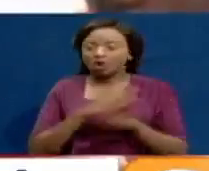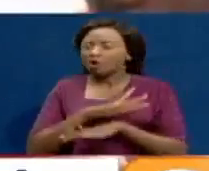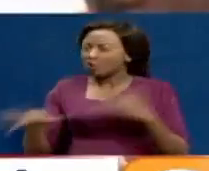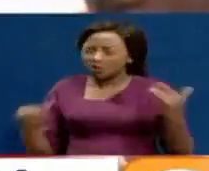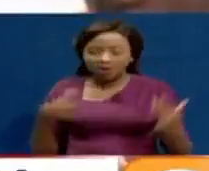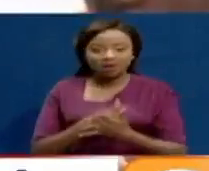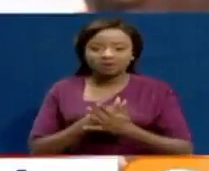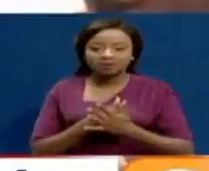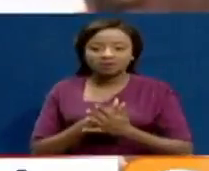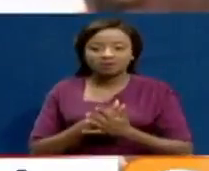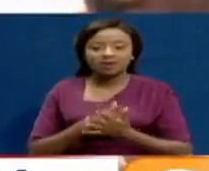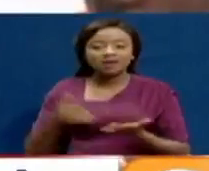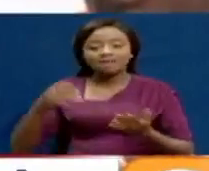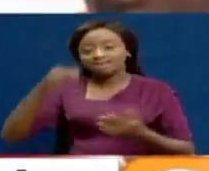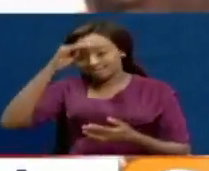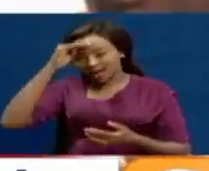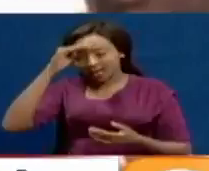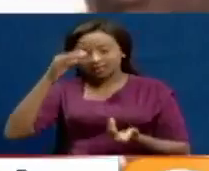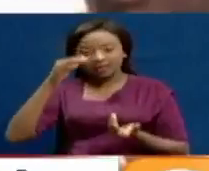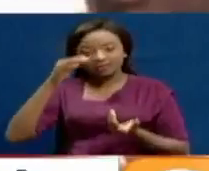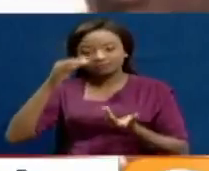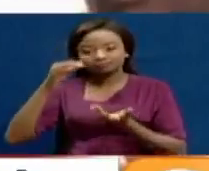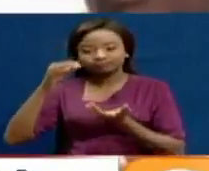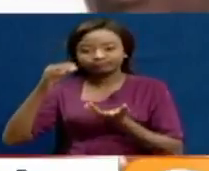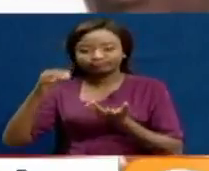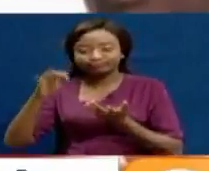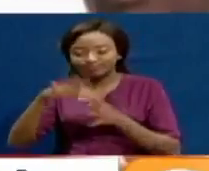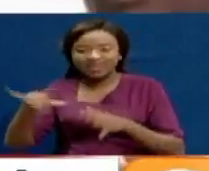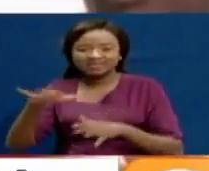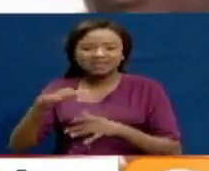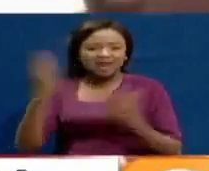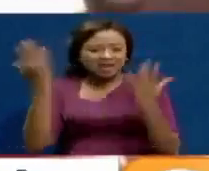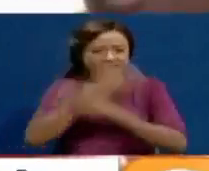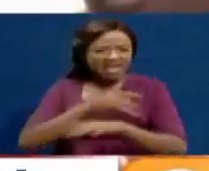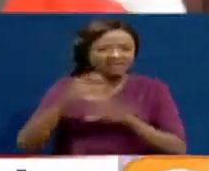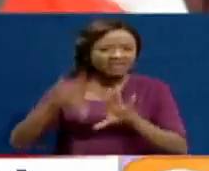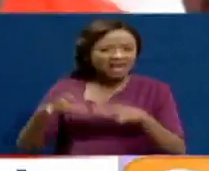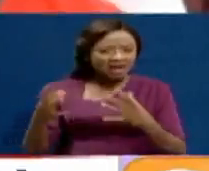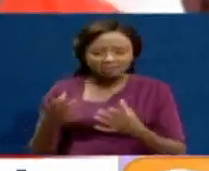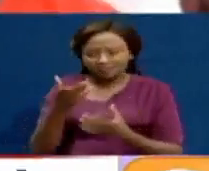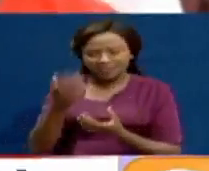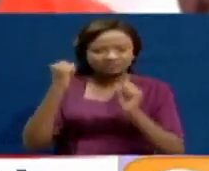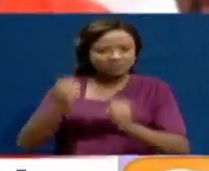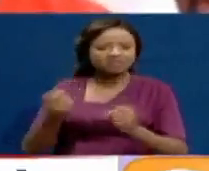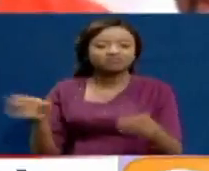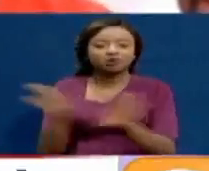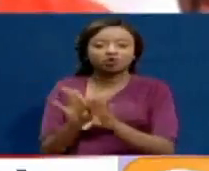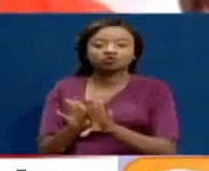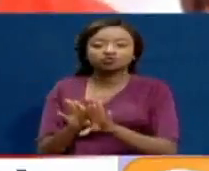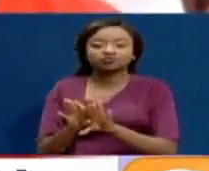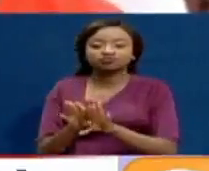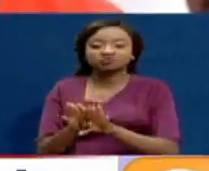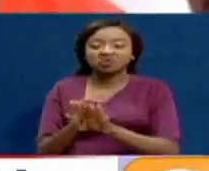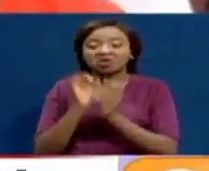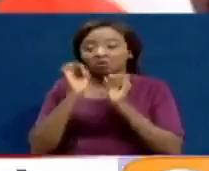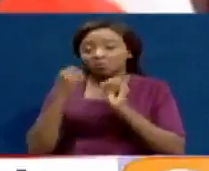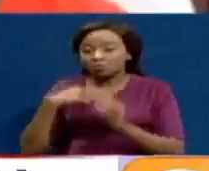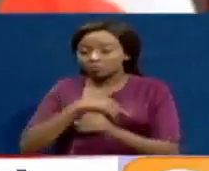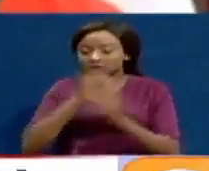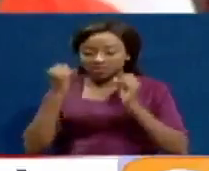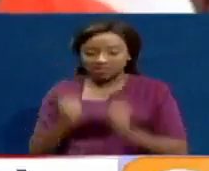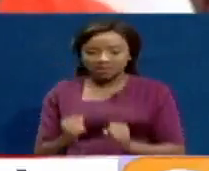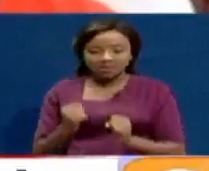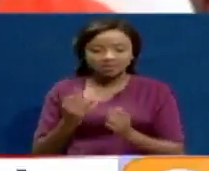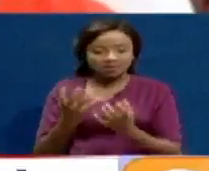Mombasa must be closed for the next 30 days, starting today. Mambo ya kuhamasisha